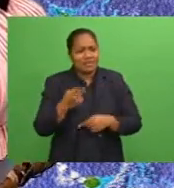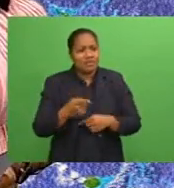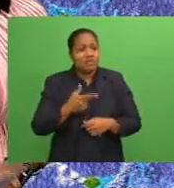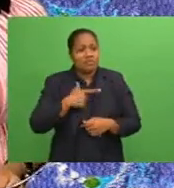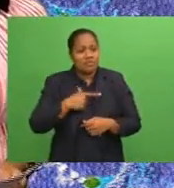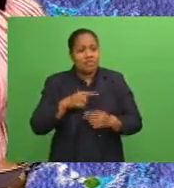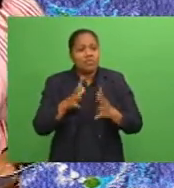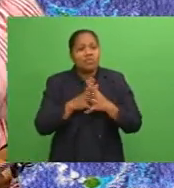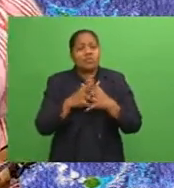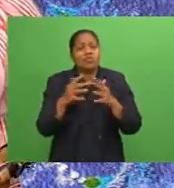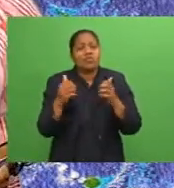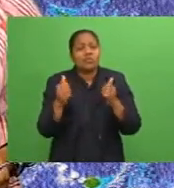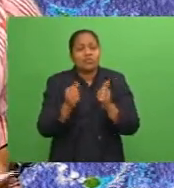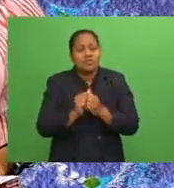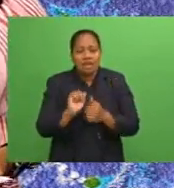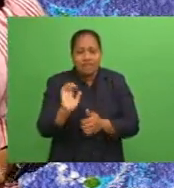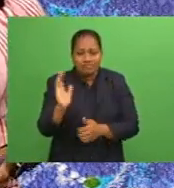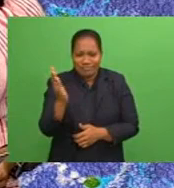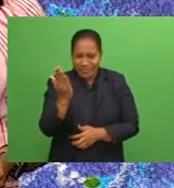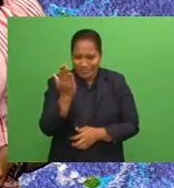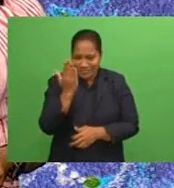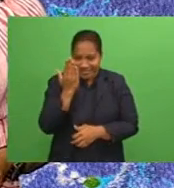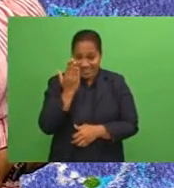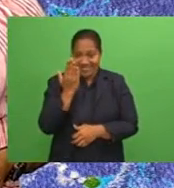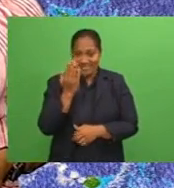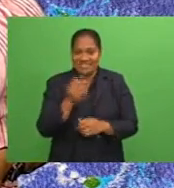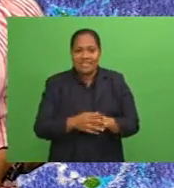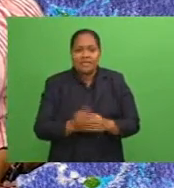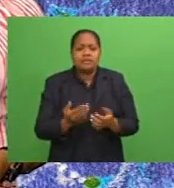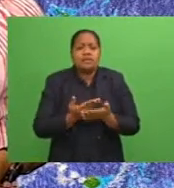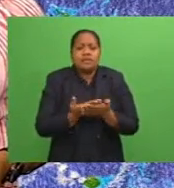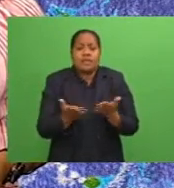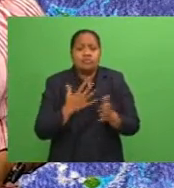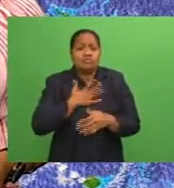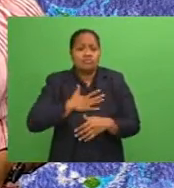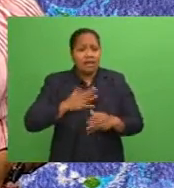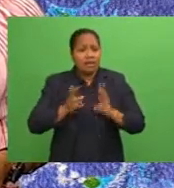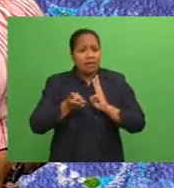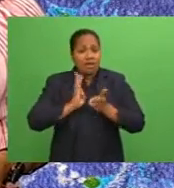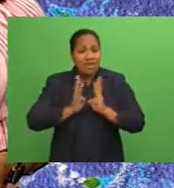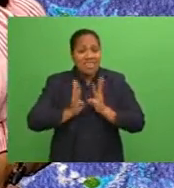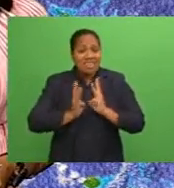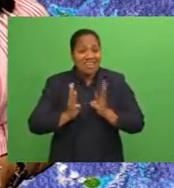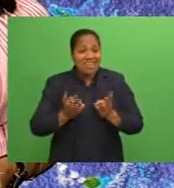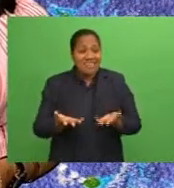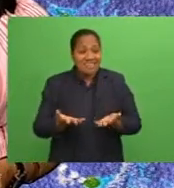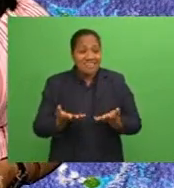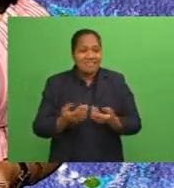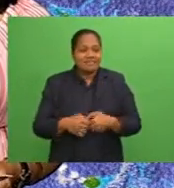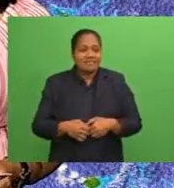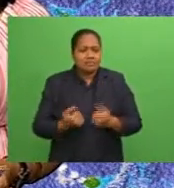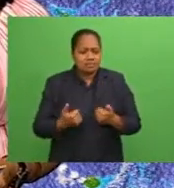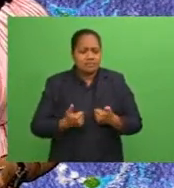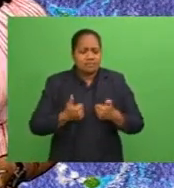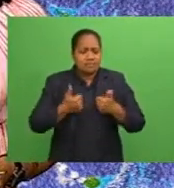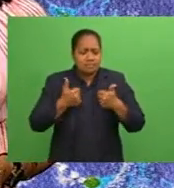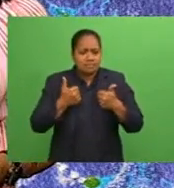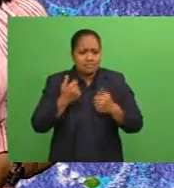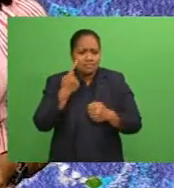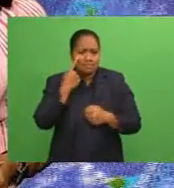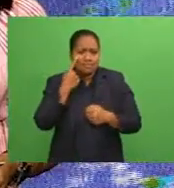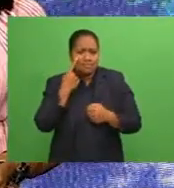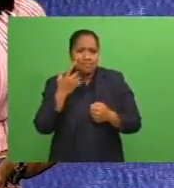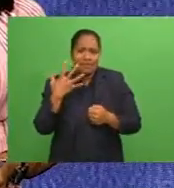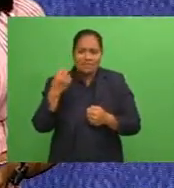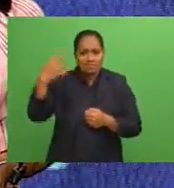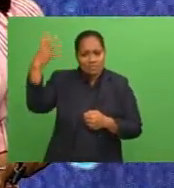is so near. How did you like the weather for the day? The sun was around and it was a good sight to see.